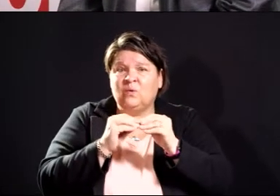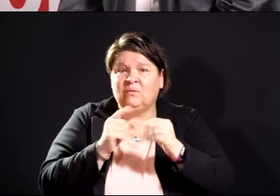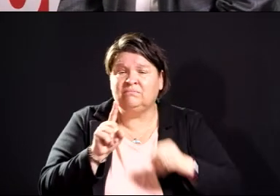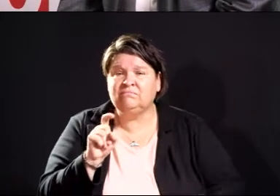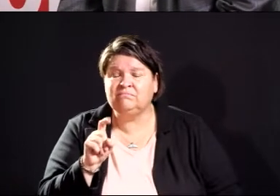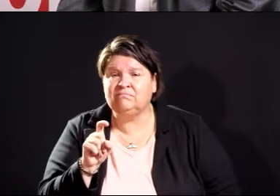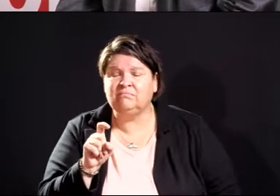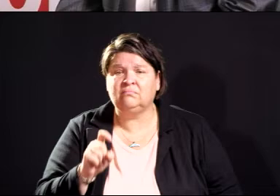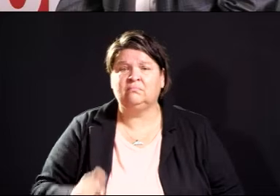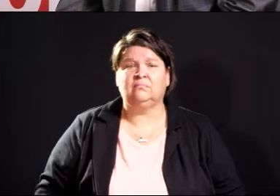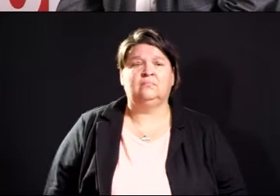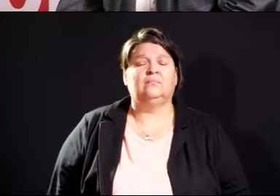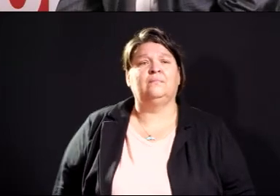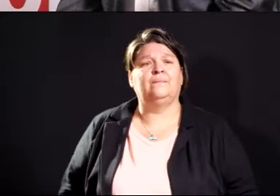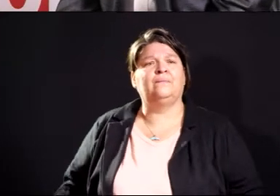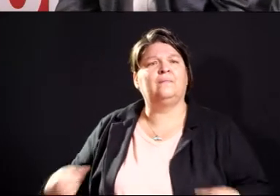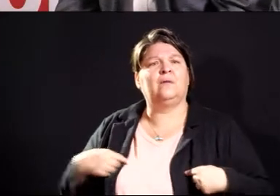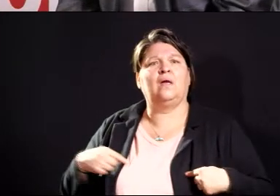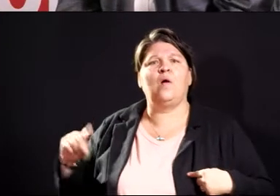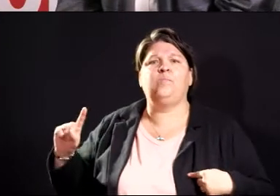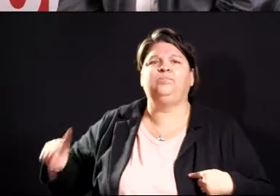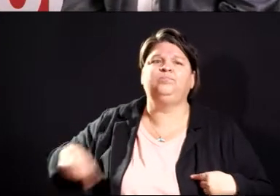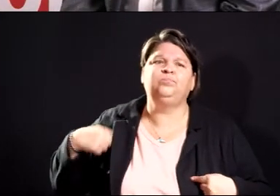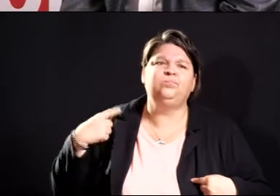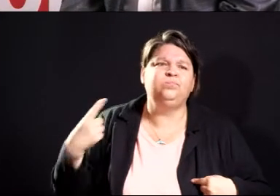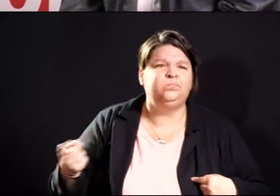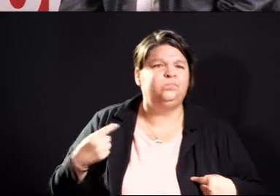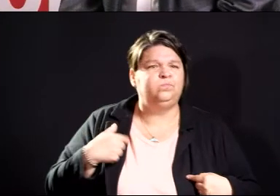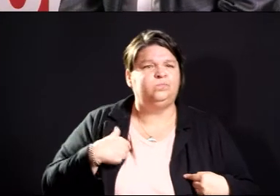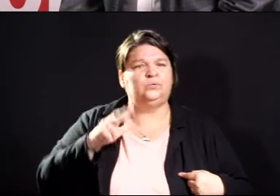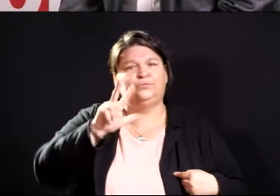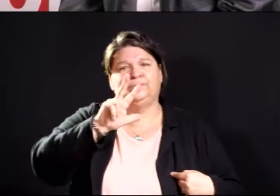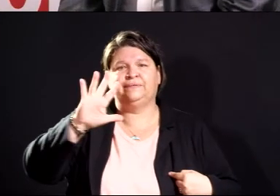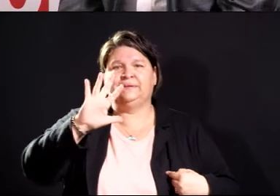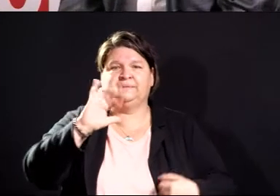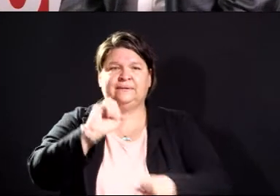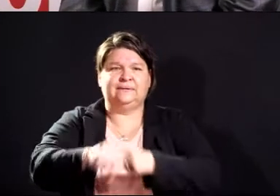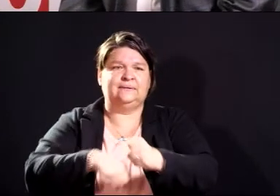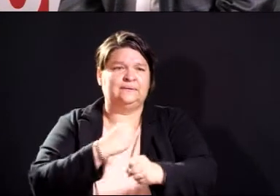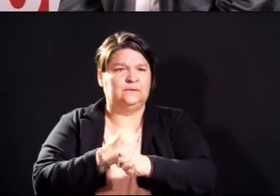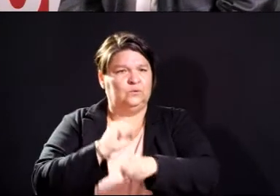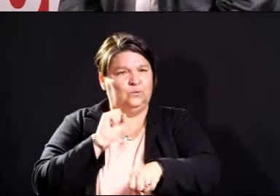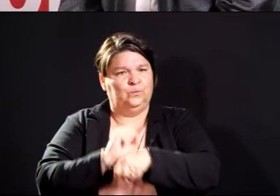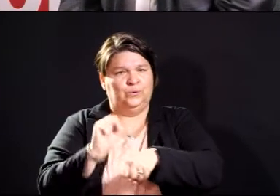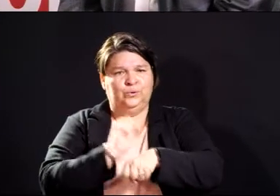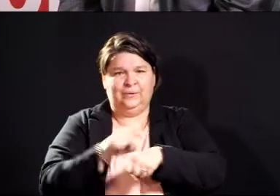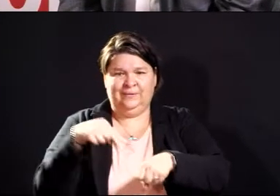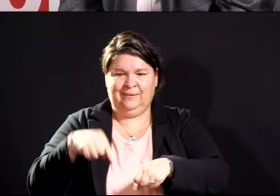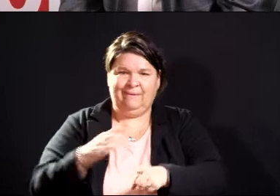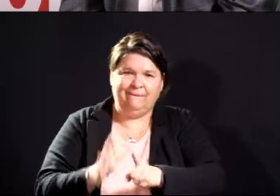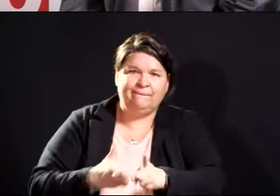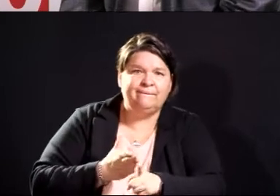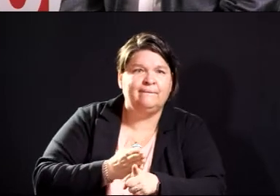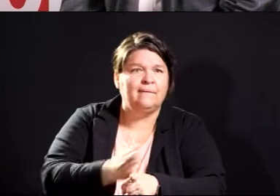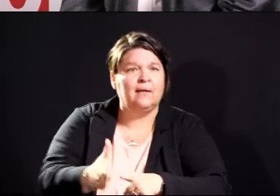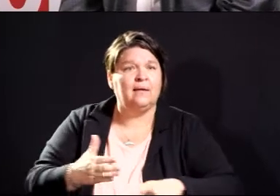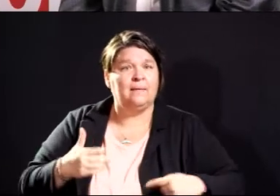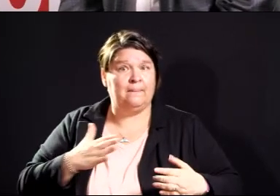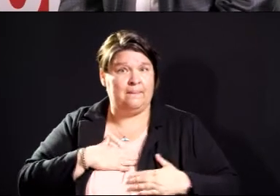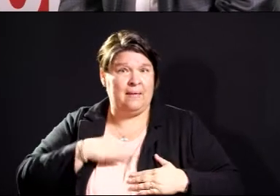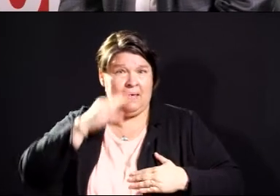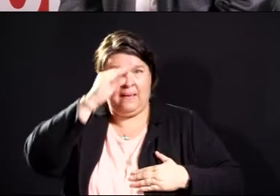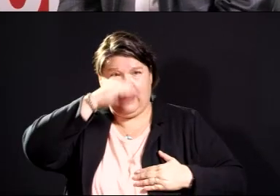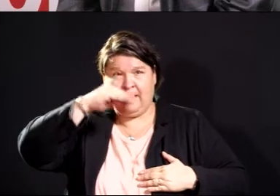thought I'd see a greater impact than 9/11. And this is a far, far larger impact than 9/11